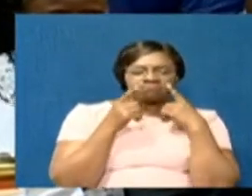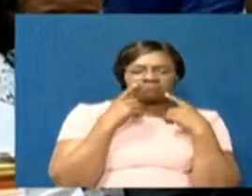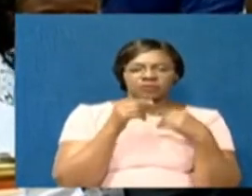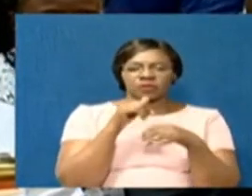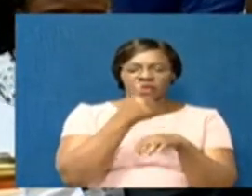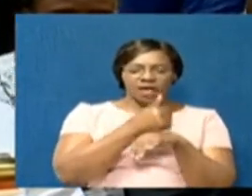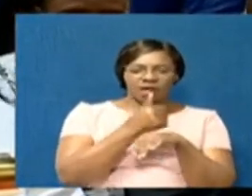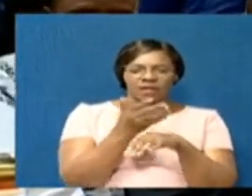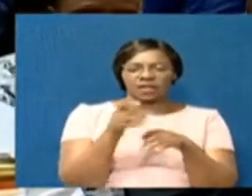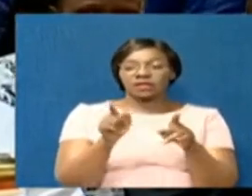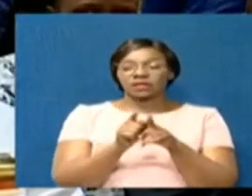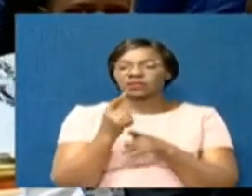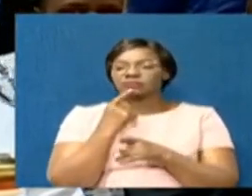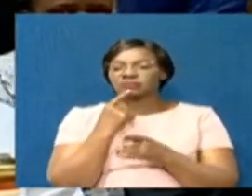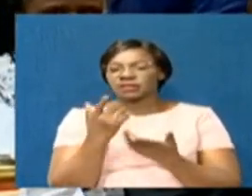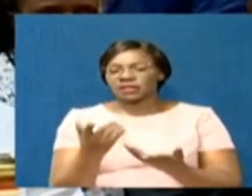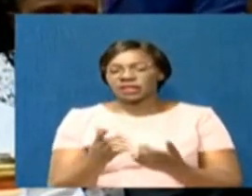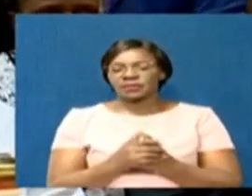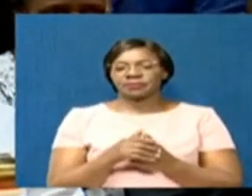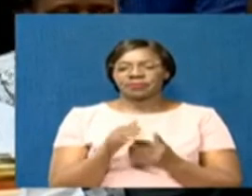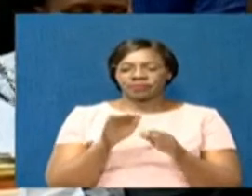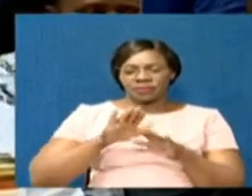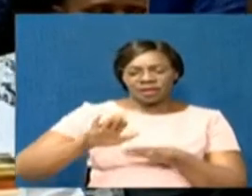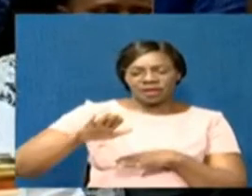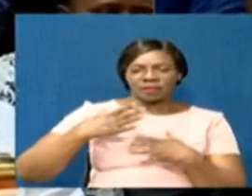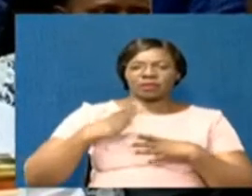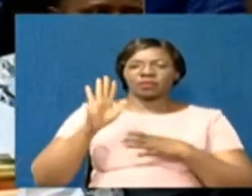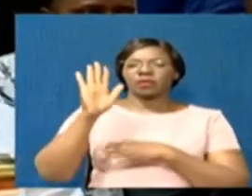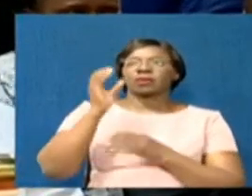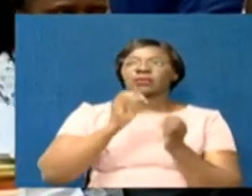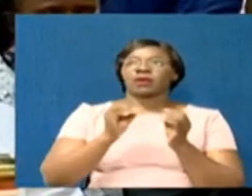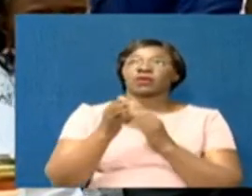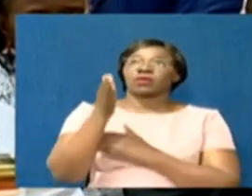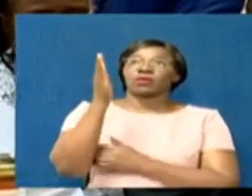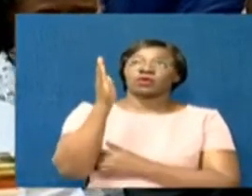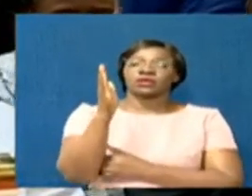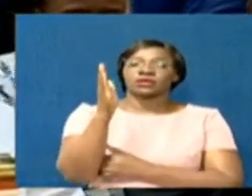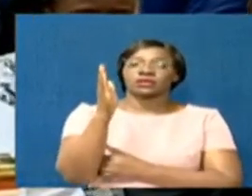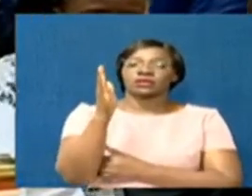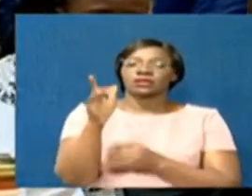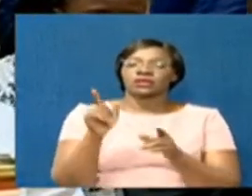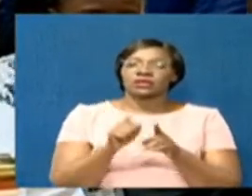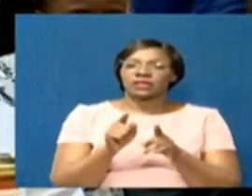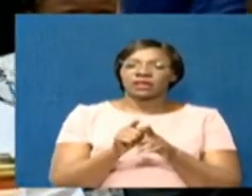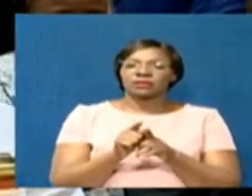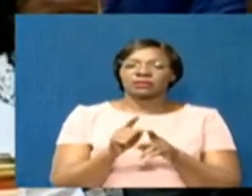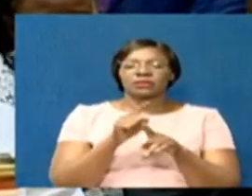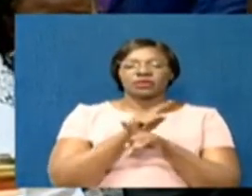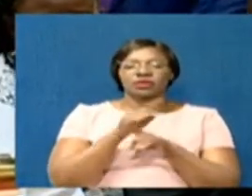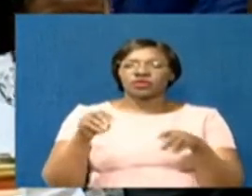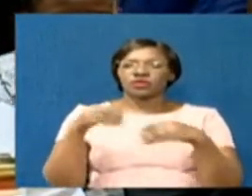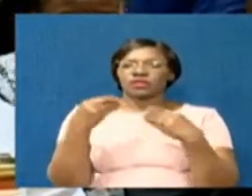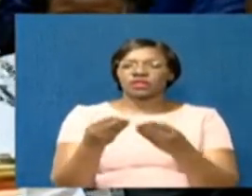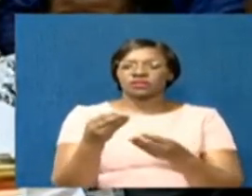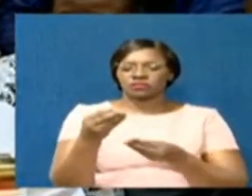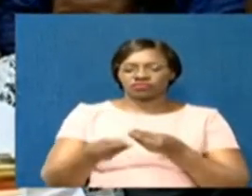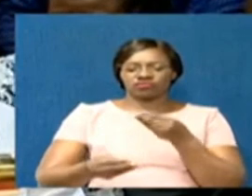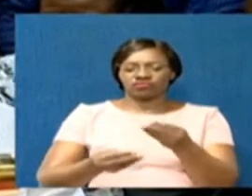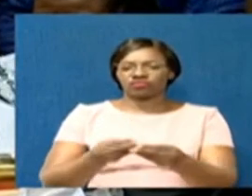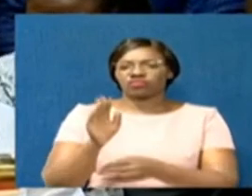altar. Let them say, spare your people, O God, and do not give your heritage